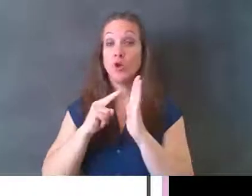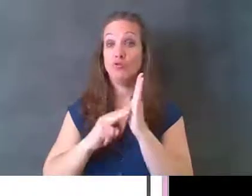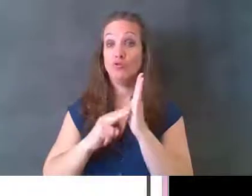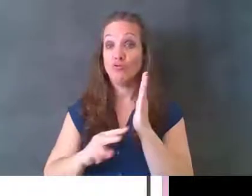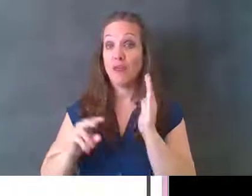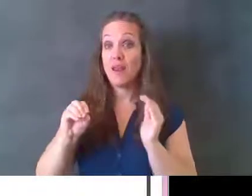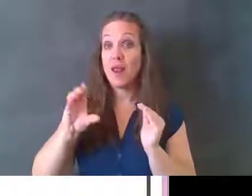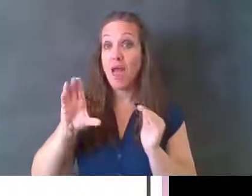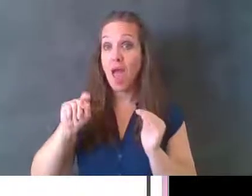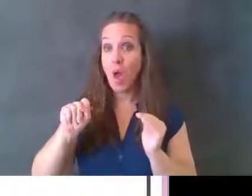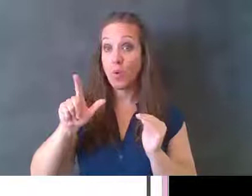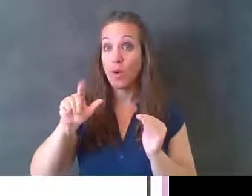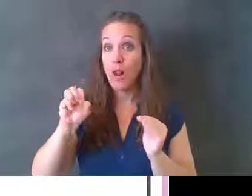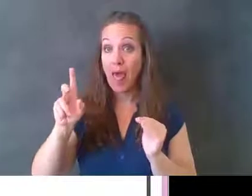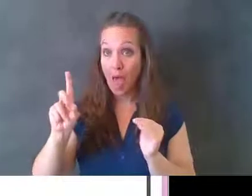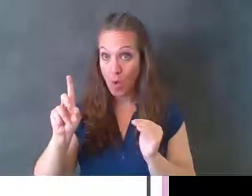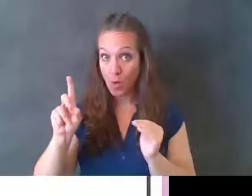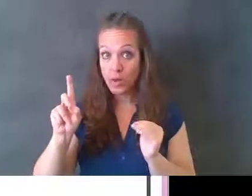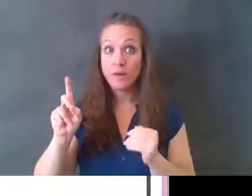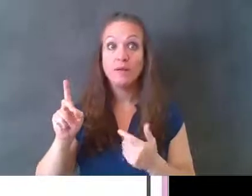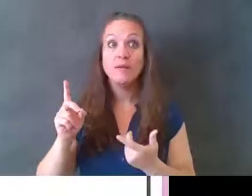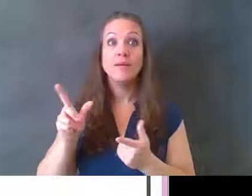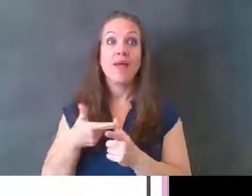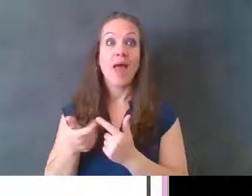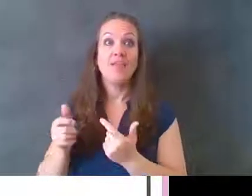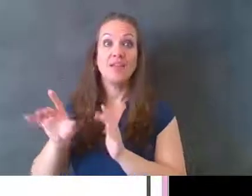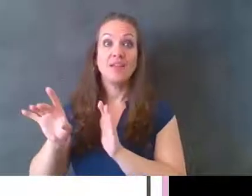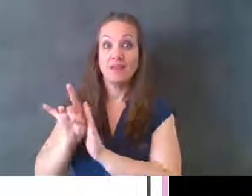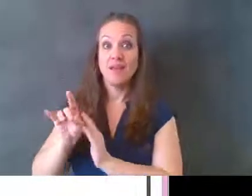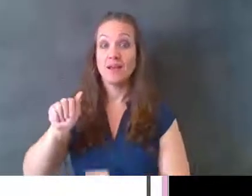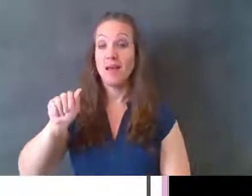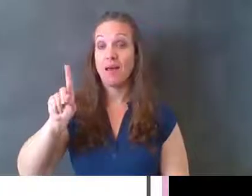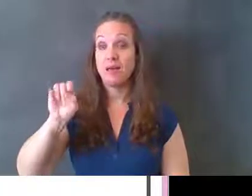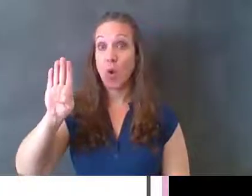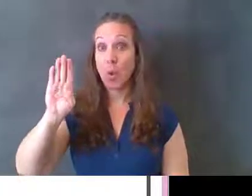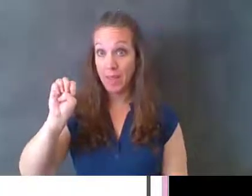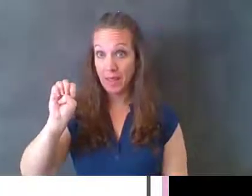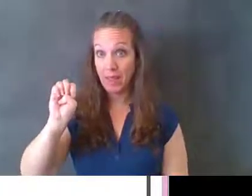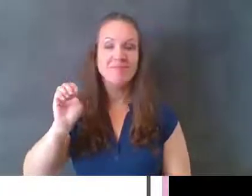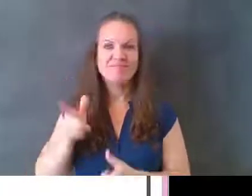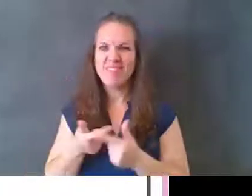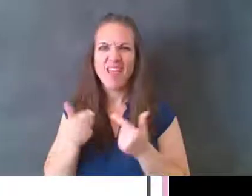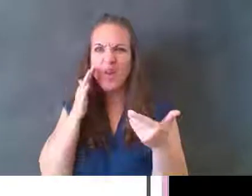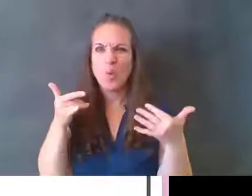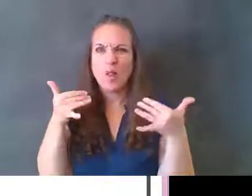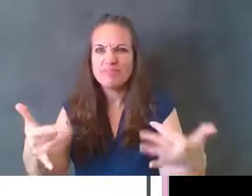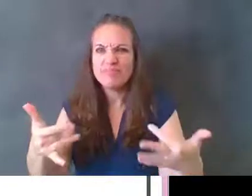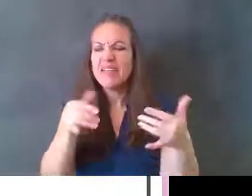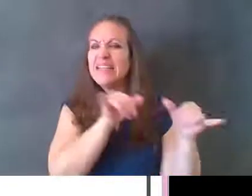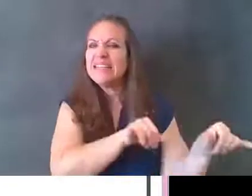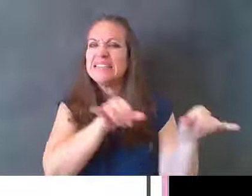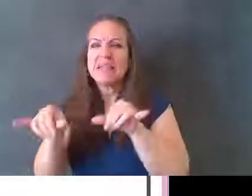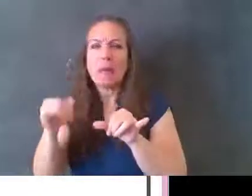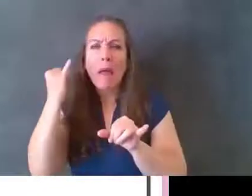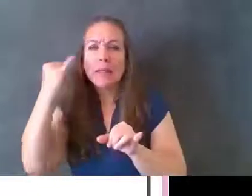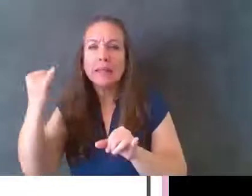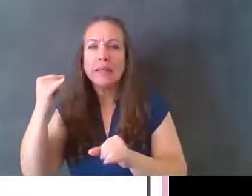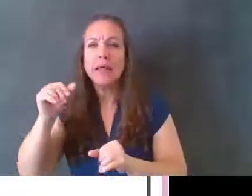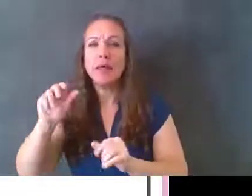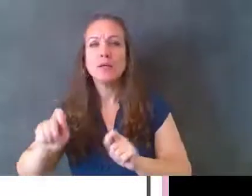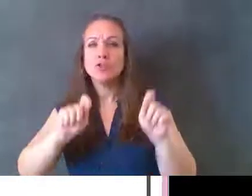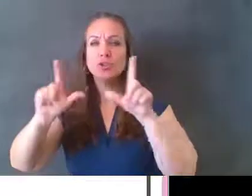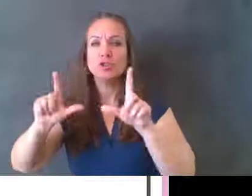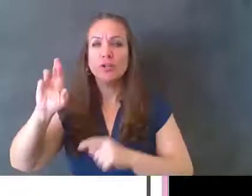start reading out the document to you, kind of how a screen reader would, and you can follow along and see if it did catch everything that